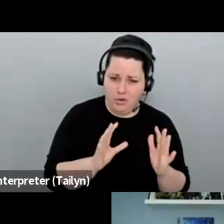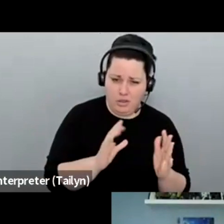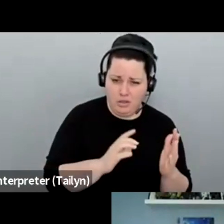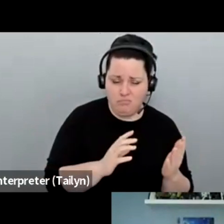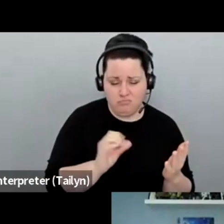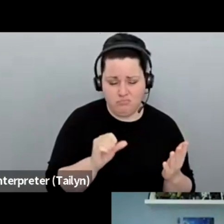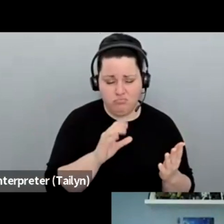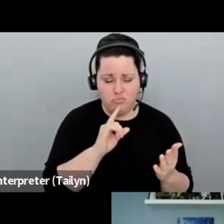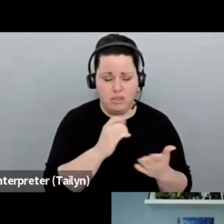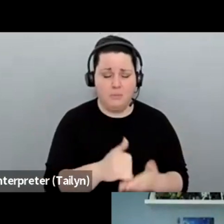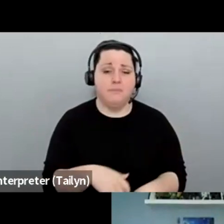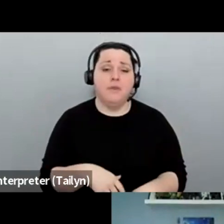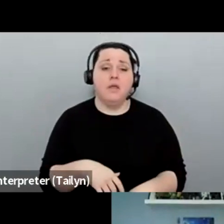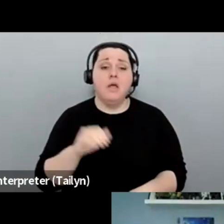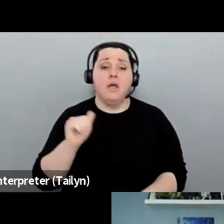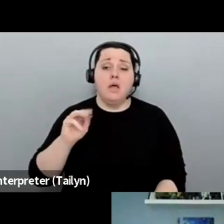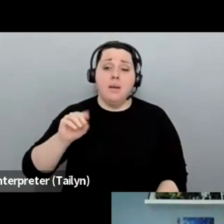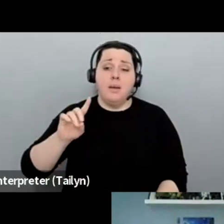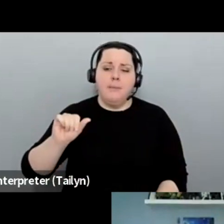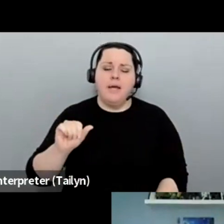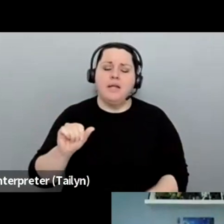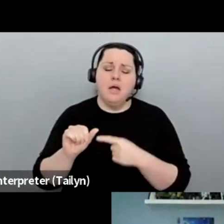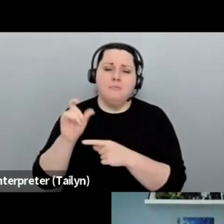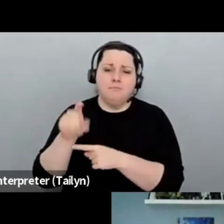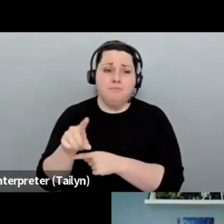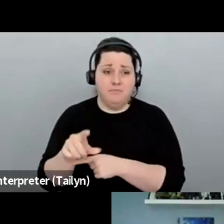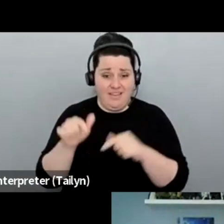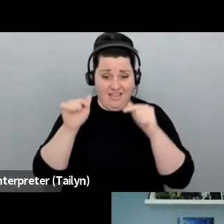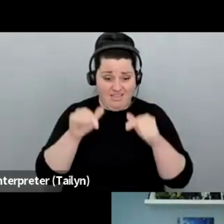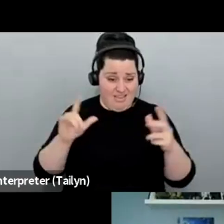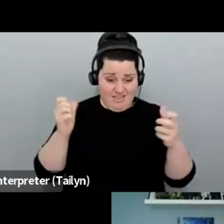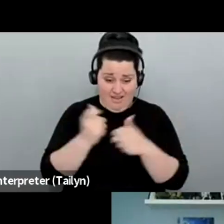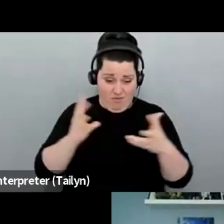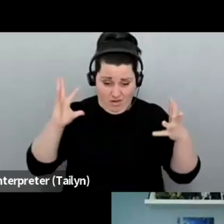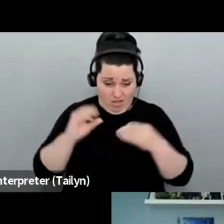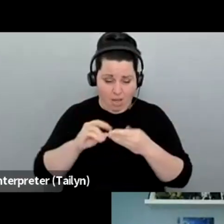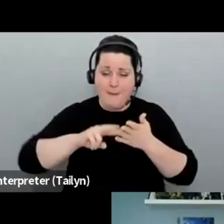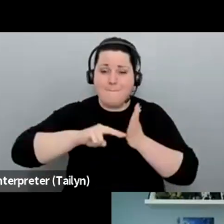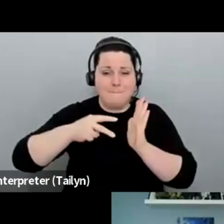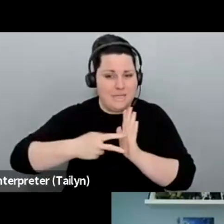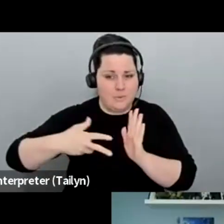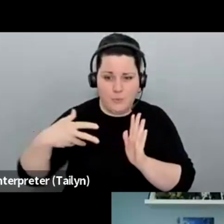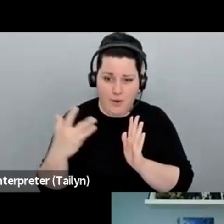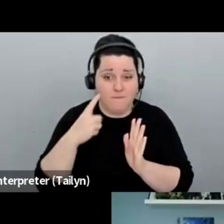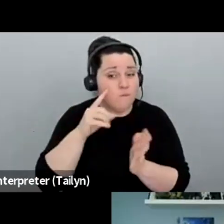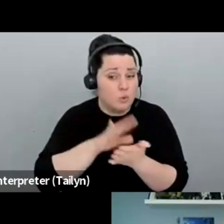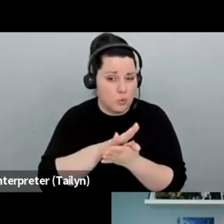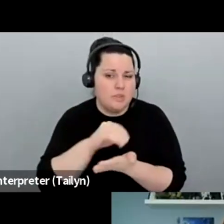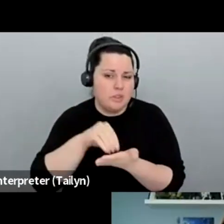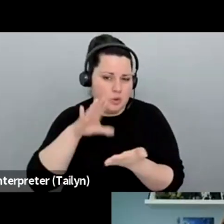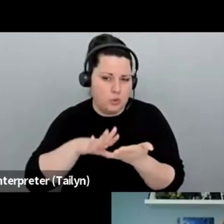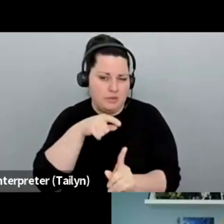helpful. So Amanda, what does all of this mean, particularly for schools and